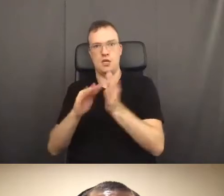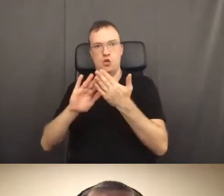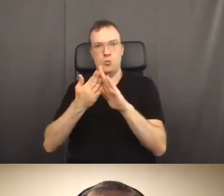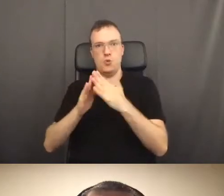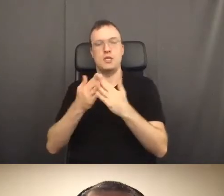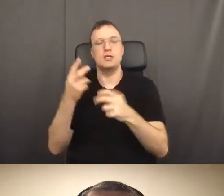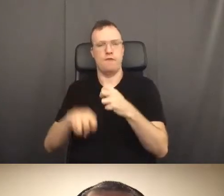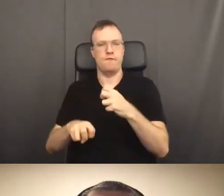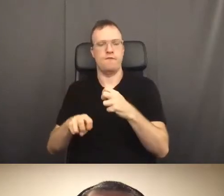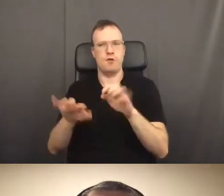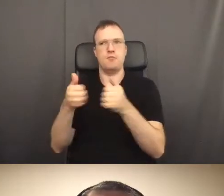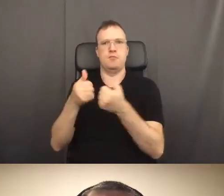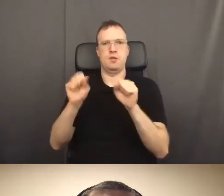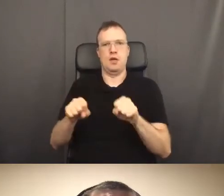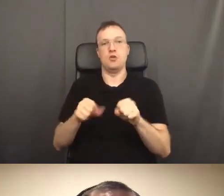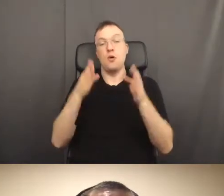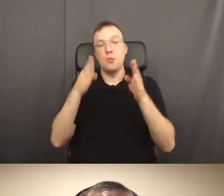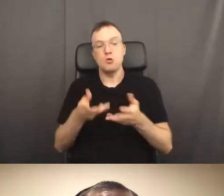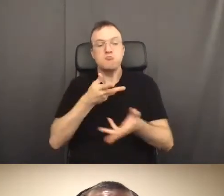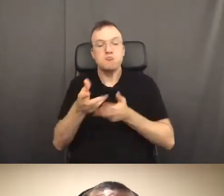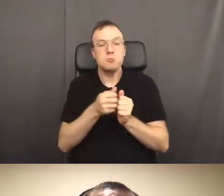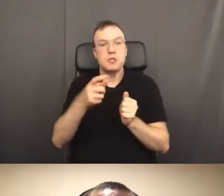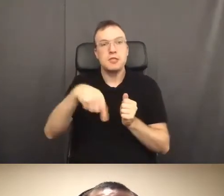anyone I would suggest working with them